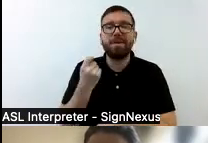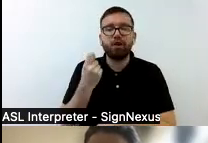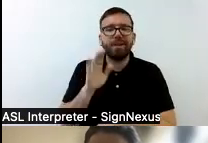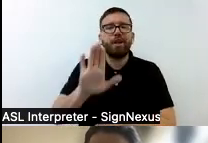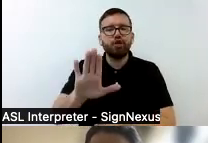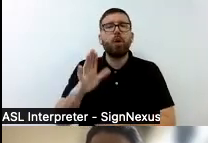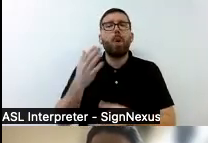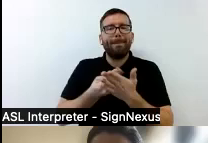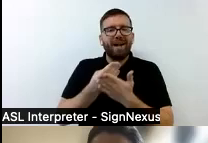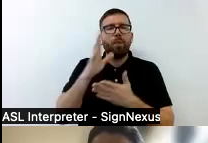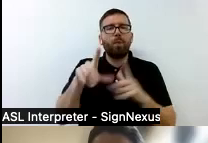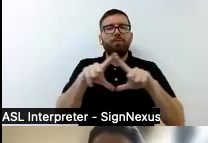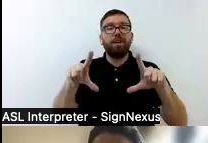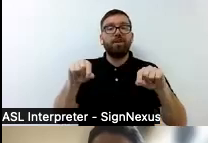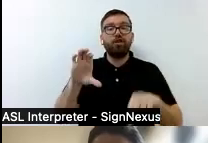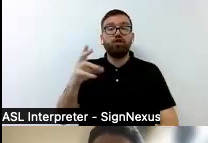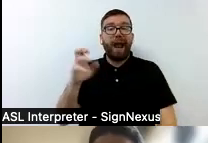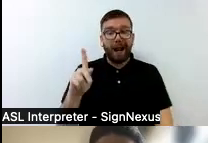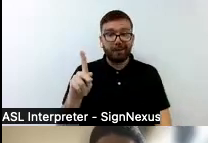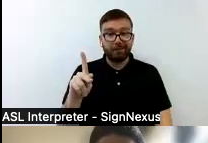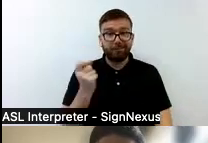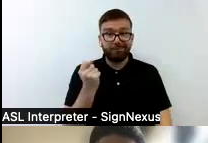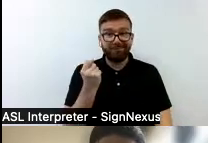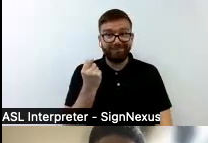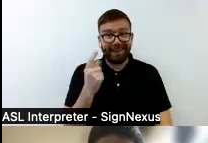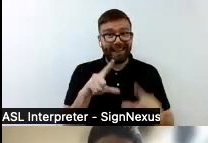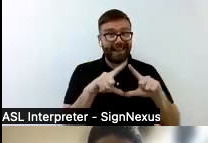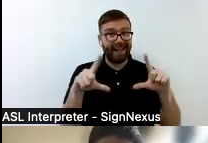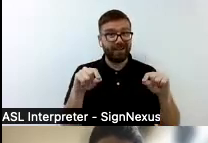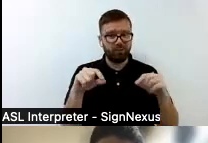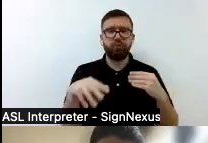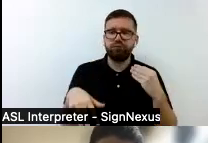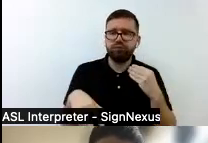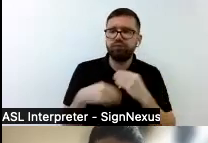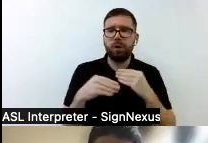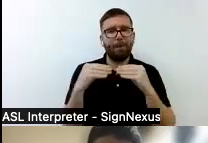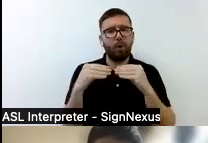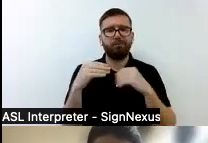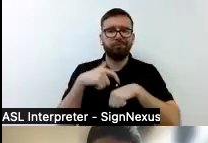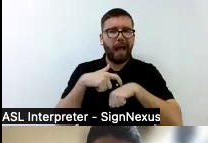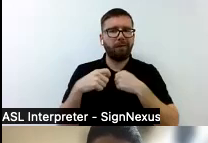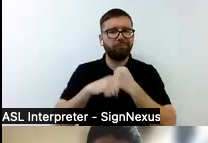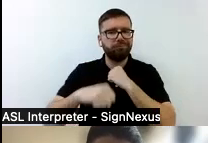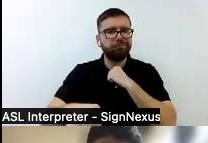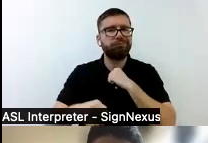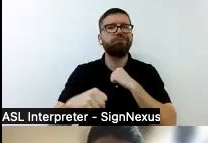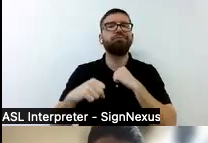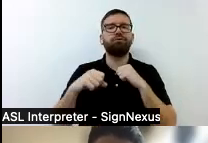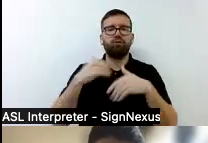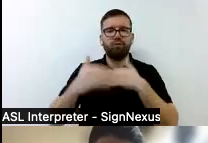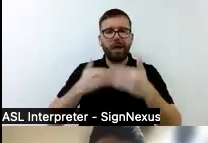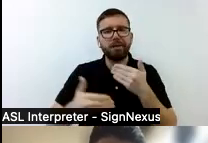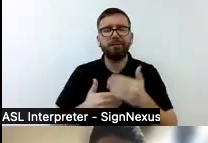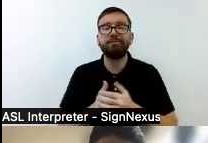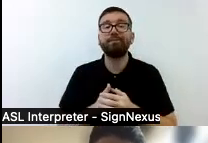via check, but please note that check payments may take additional time to process. In the fourth